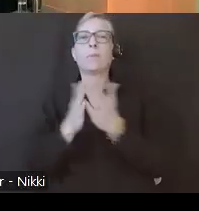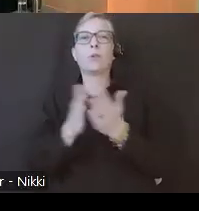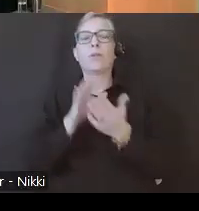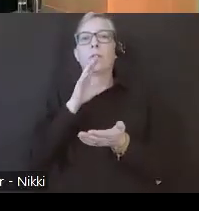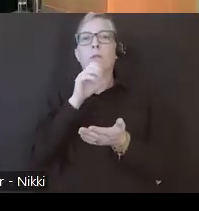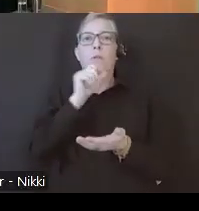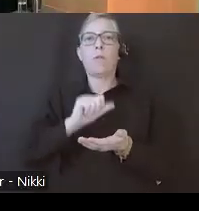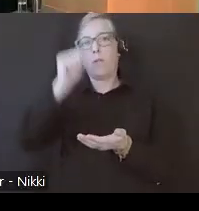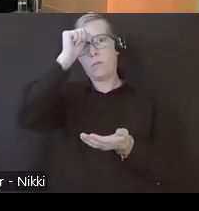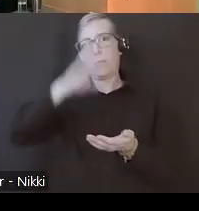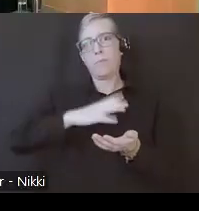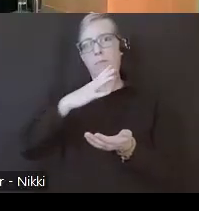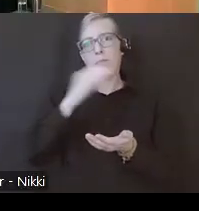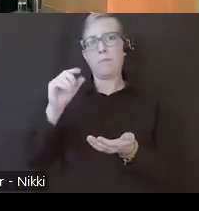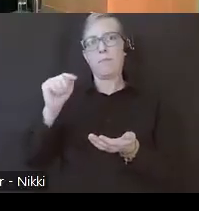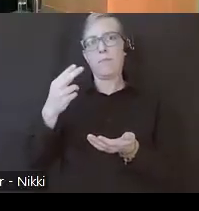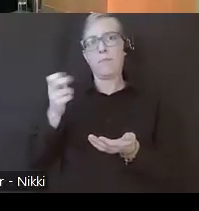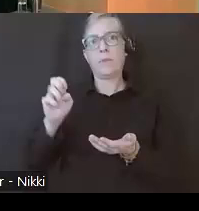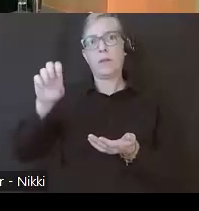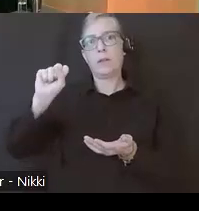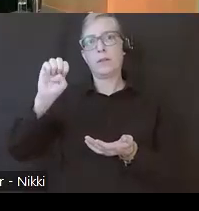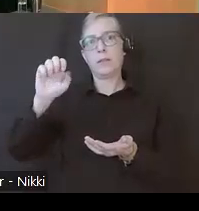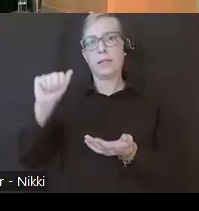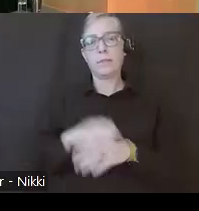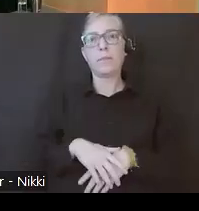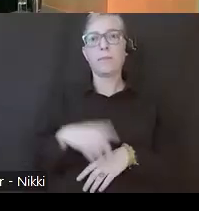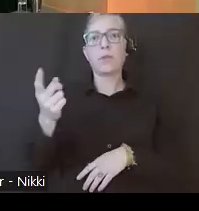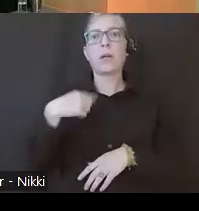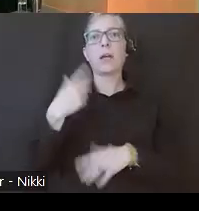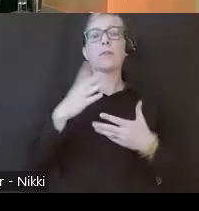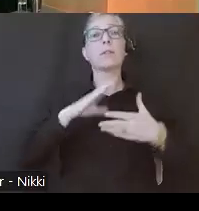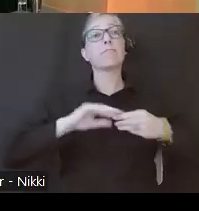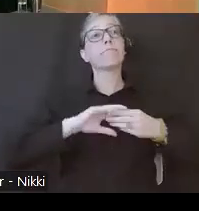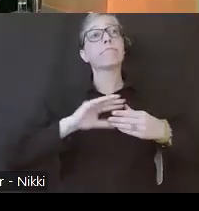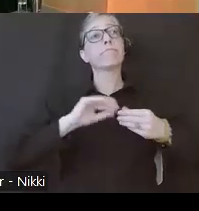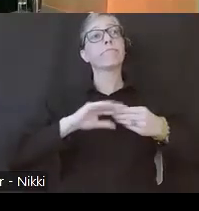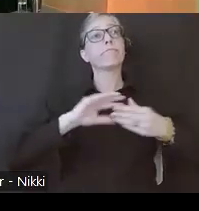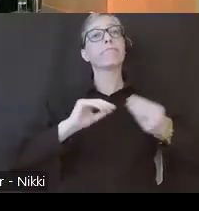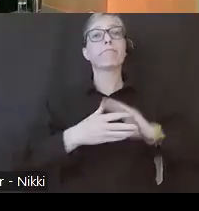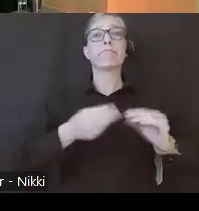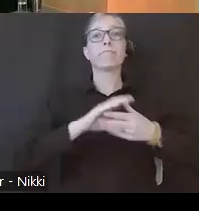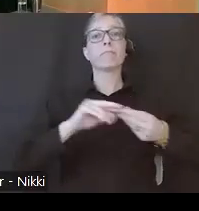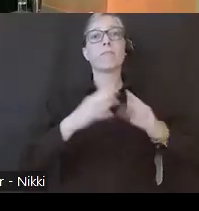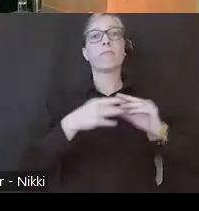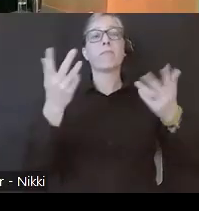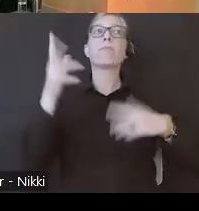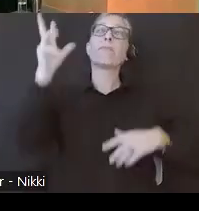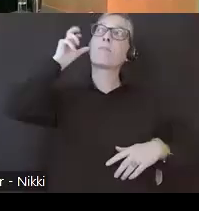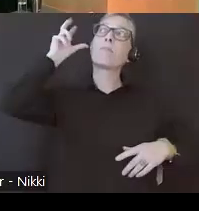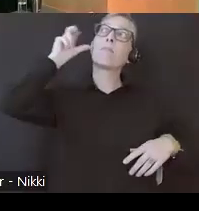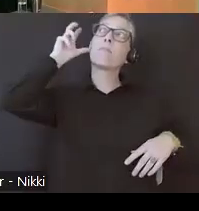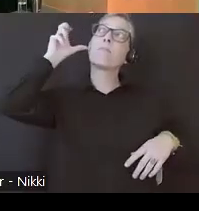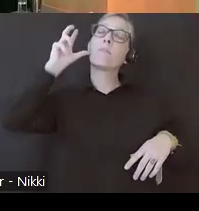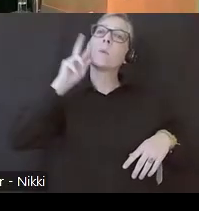audio continues from the next to form a continuous narrative the subject is hearing across the 45 minutes or so.